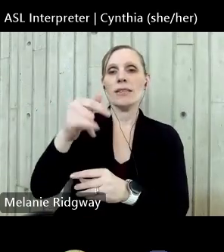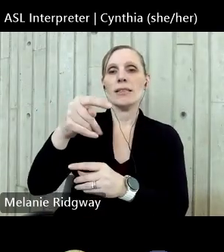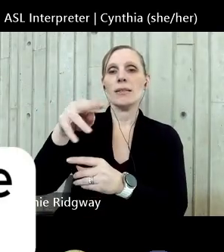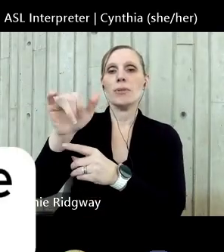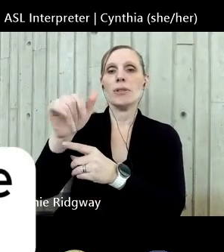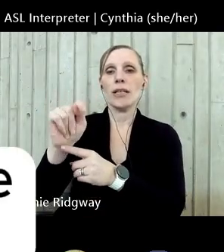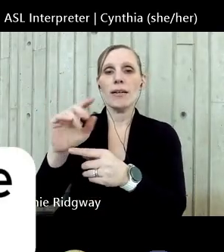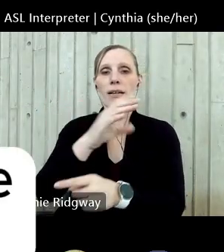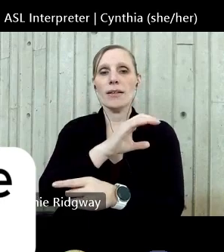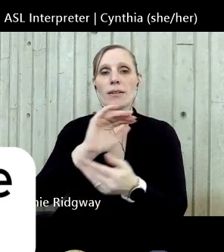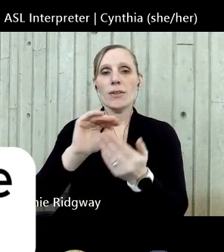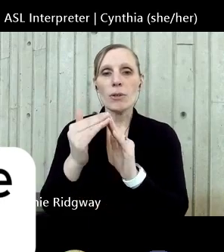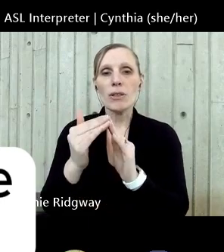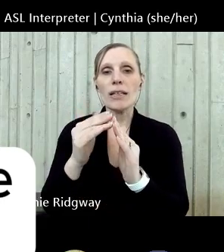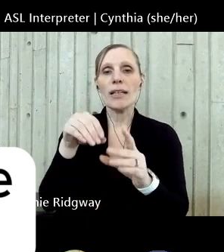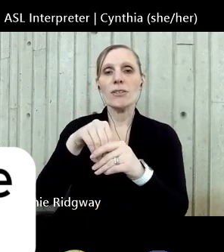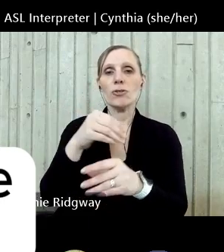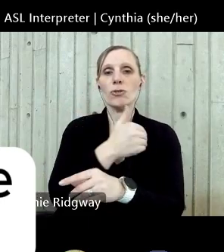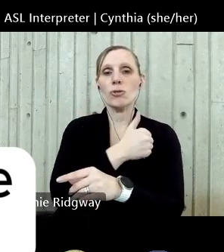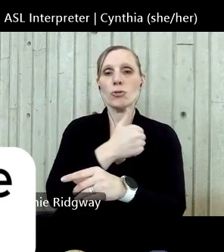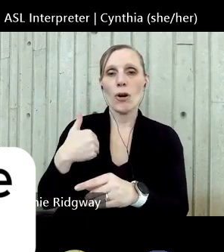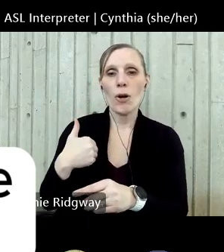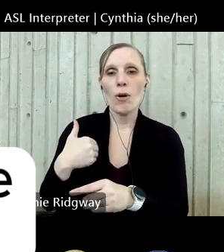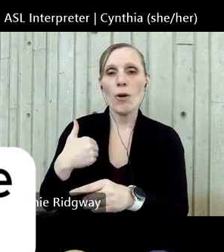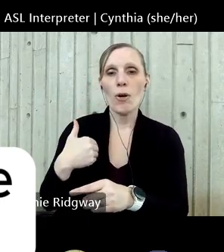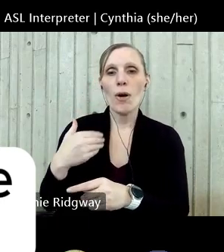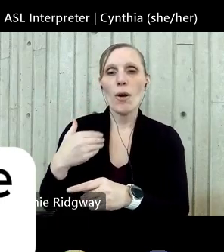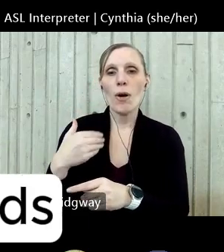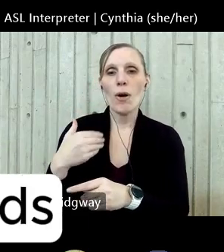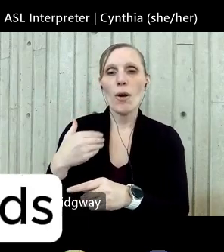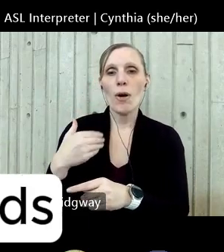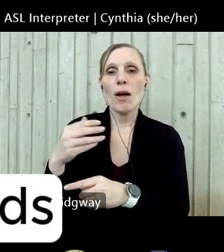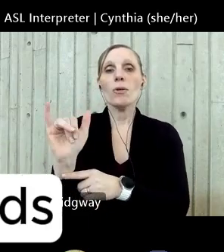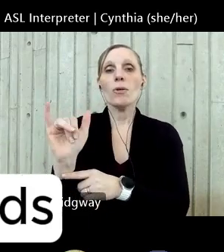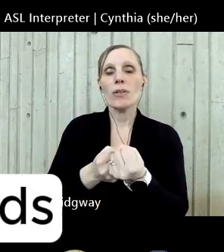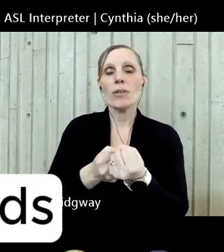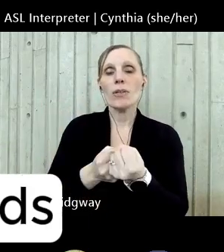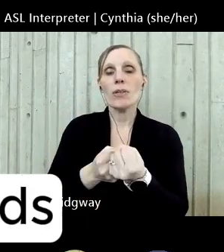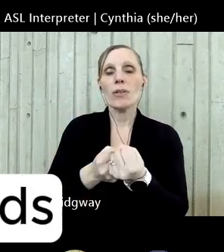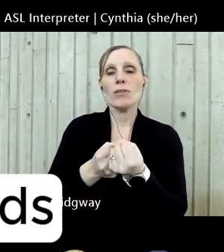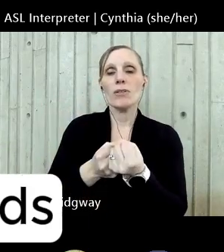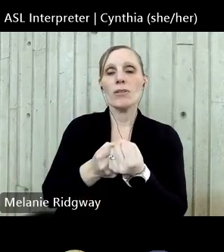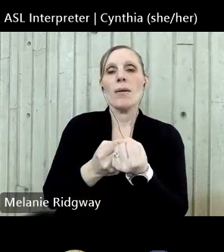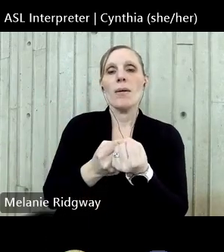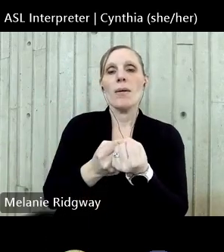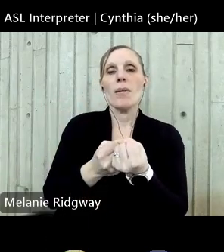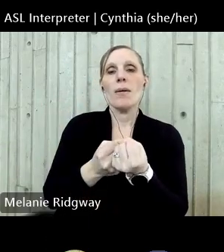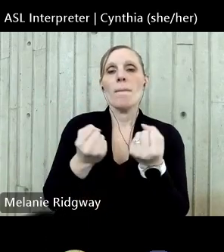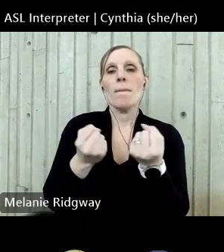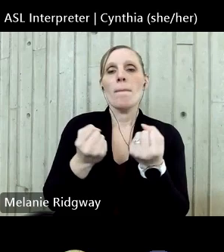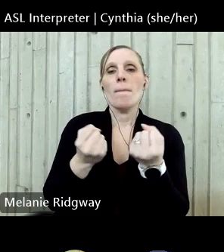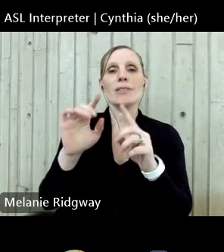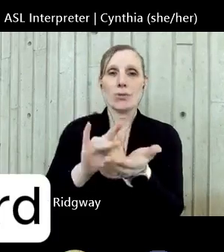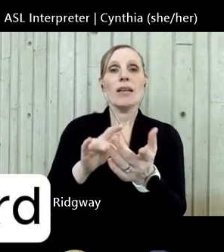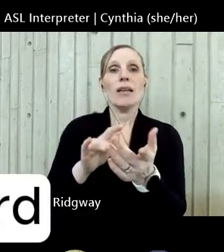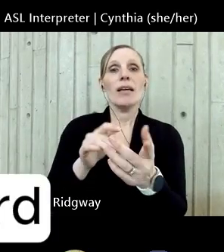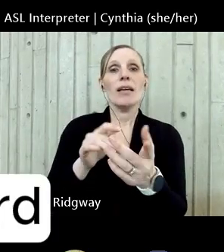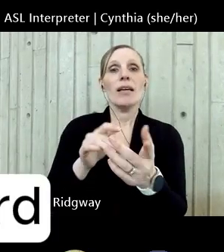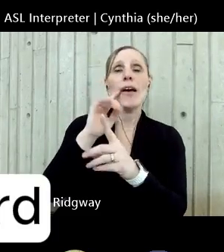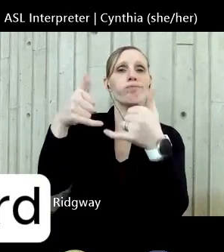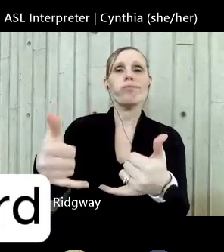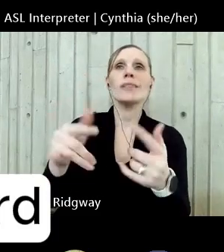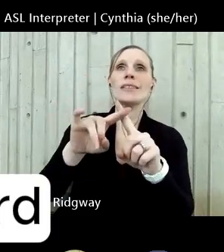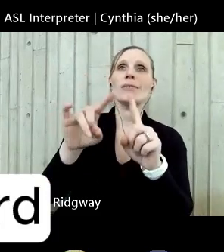Al-Qaeda Autism Foundation and the Hellenic Hope Center. Nick's contributions have earned him awards like the Silver Jubilee Medal and